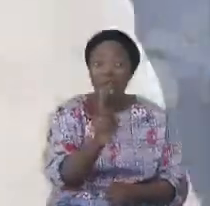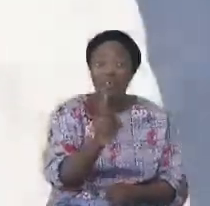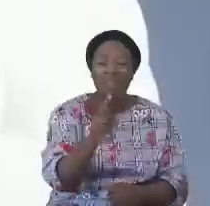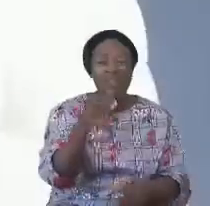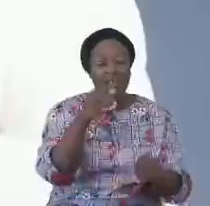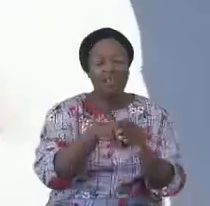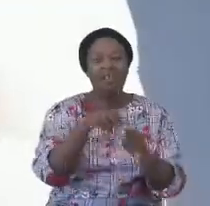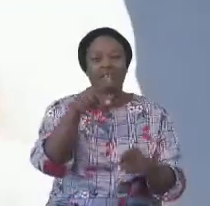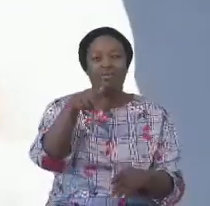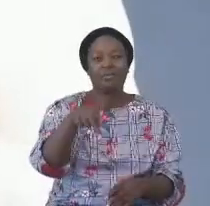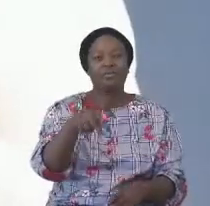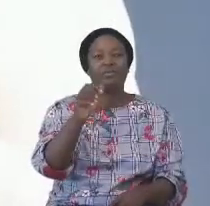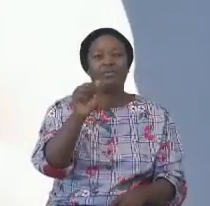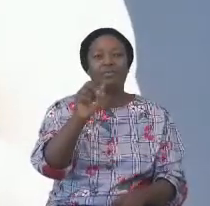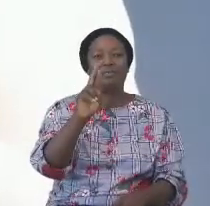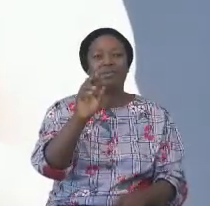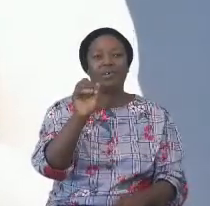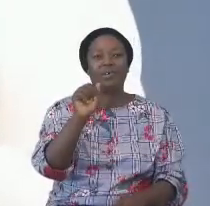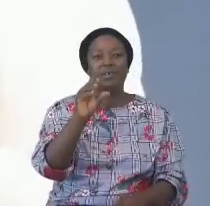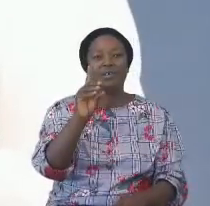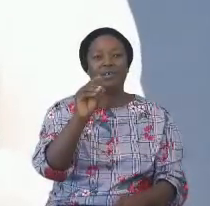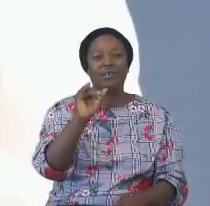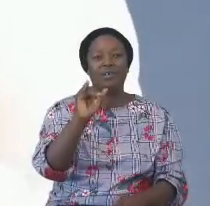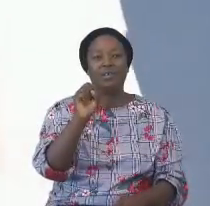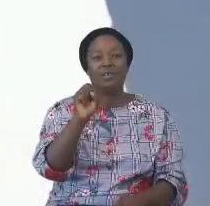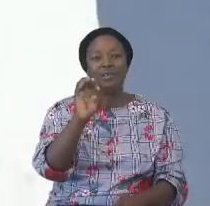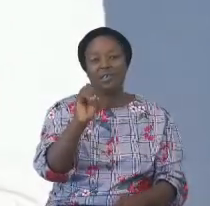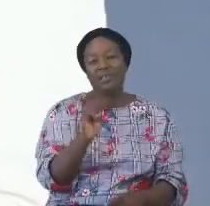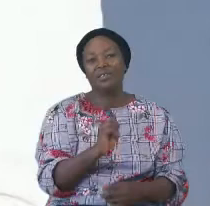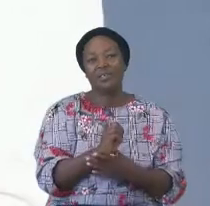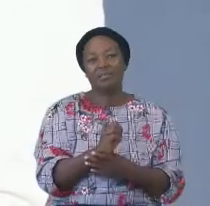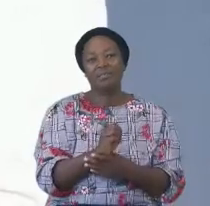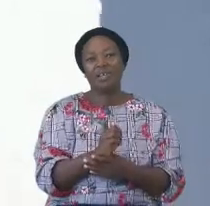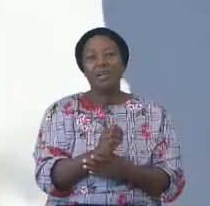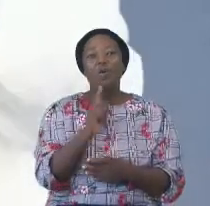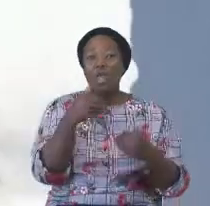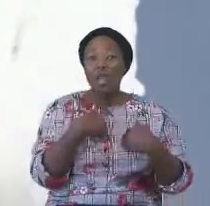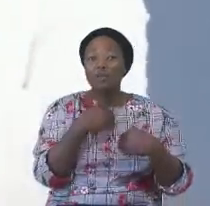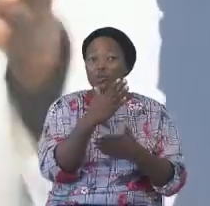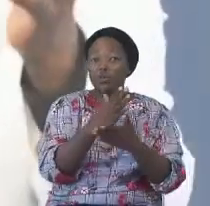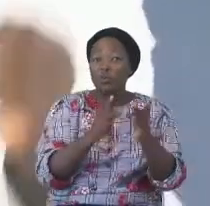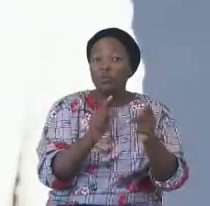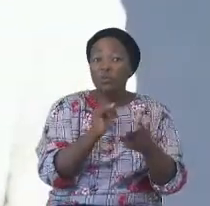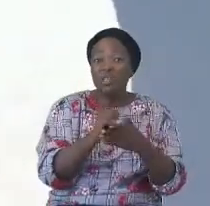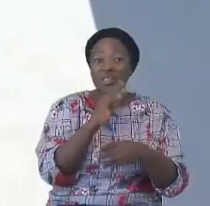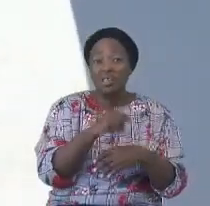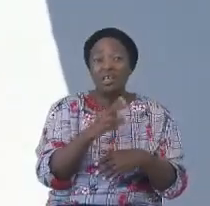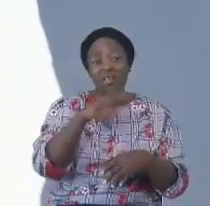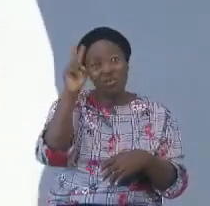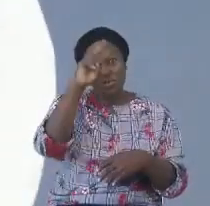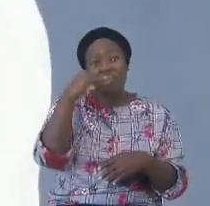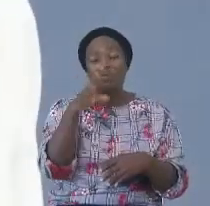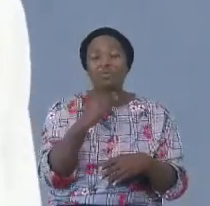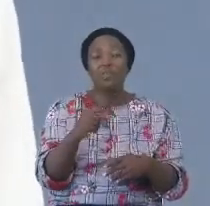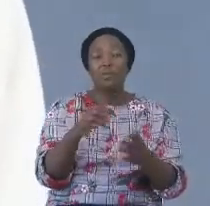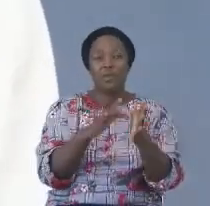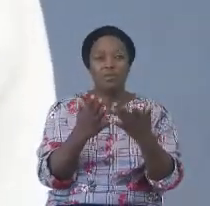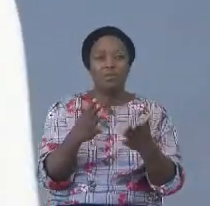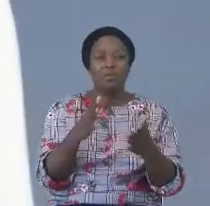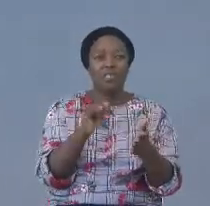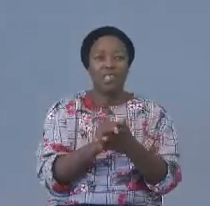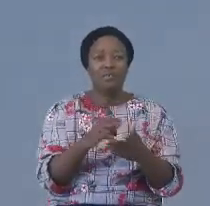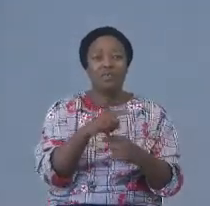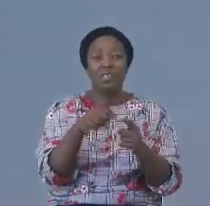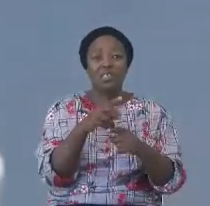With me. Where? In paradise. You know, there are people who are ignorant of